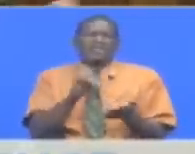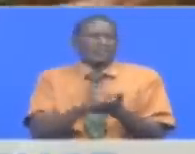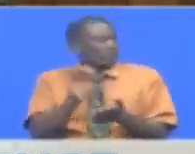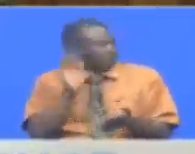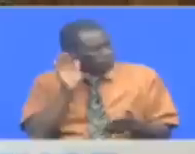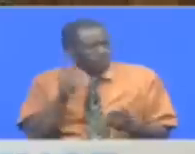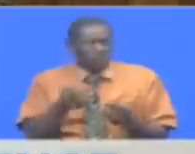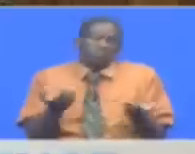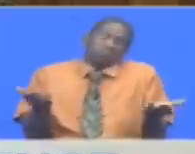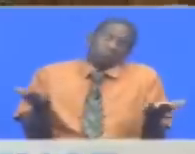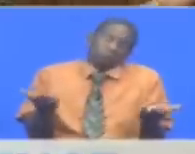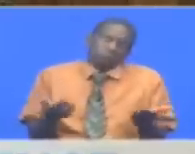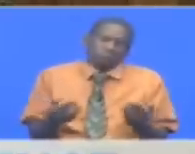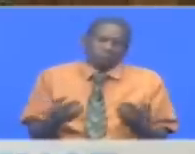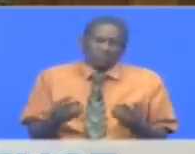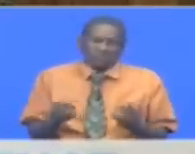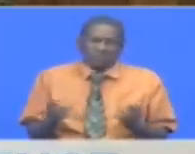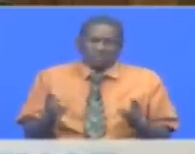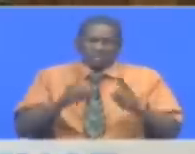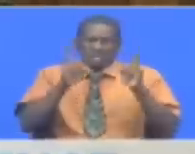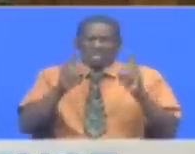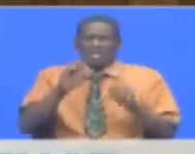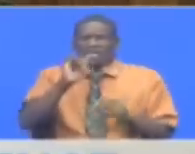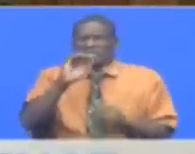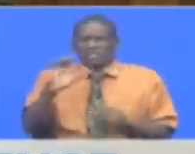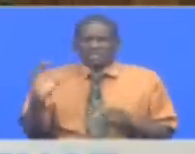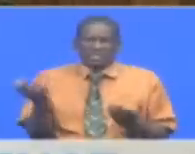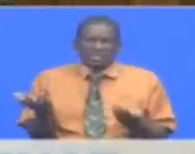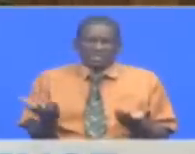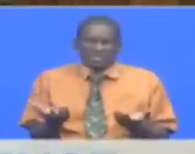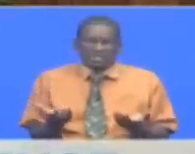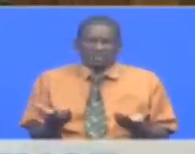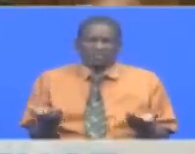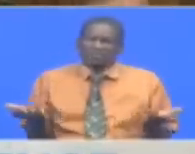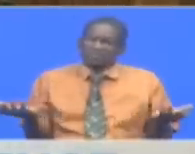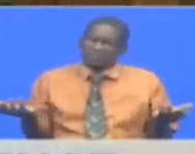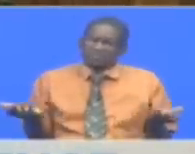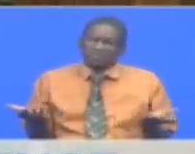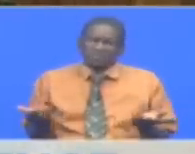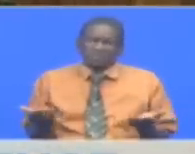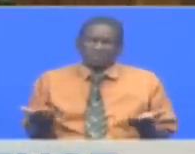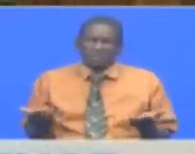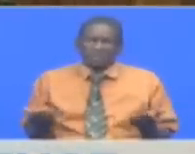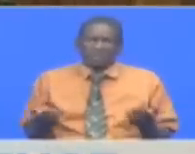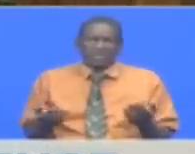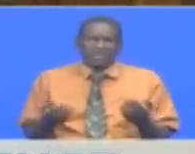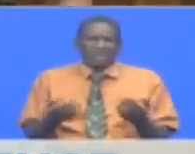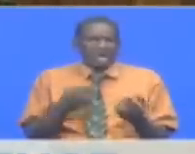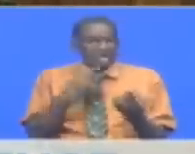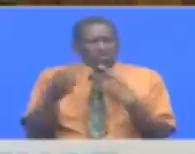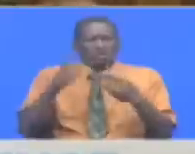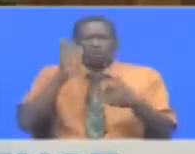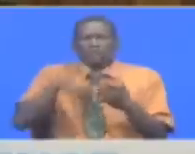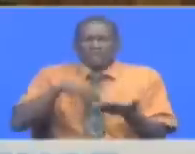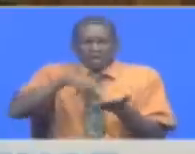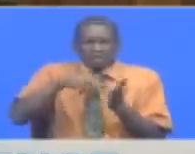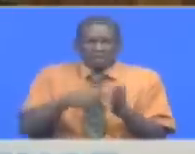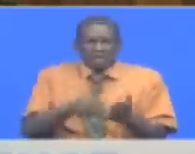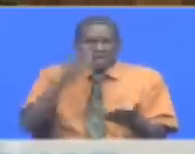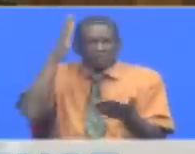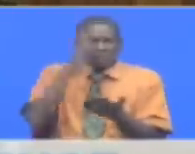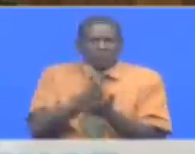the International Criminal Court. I don't speak what I don't mean. You have seen, I proved